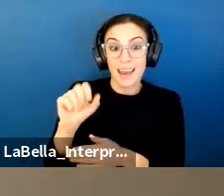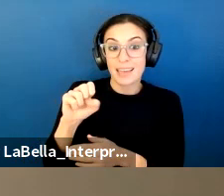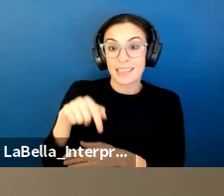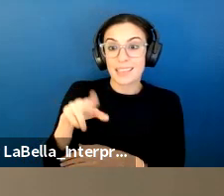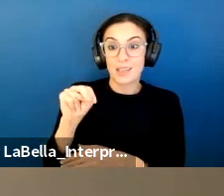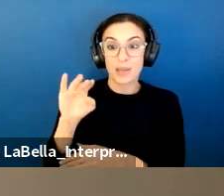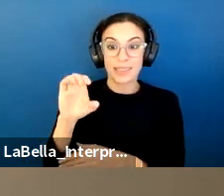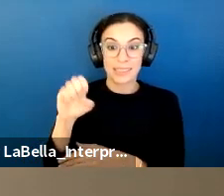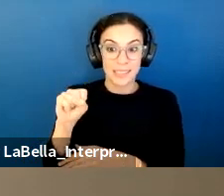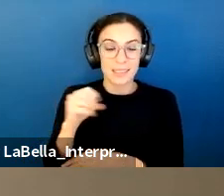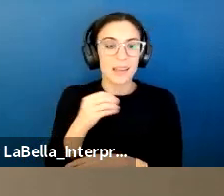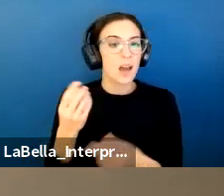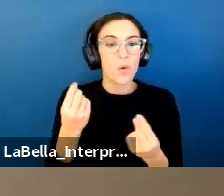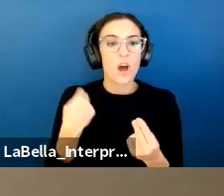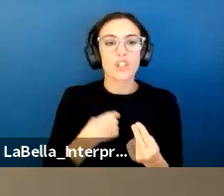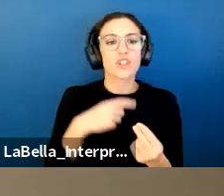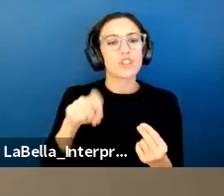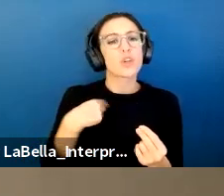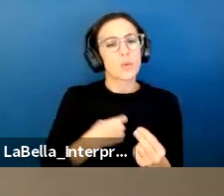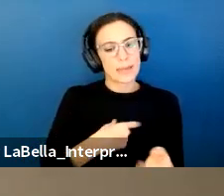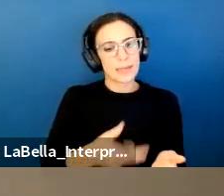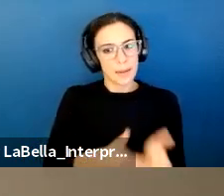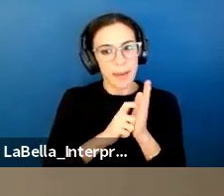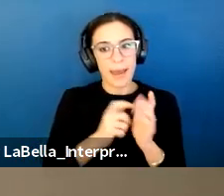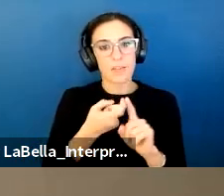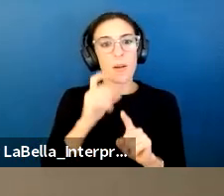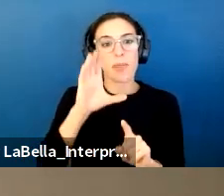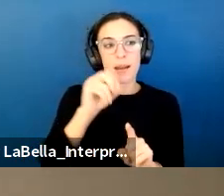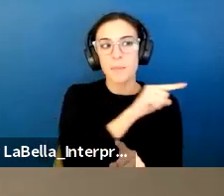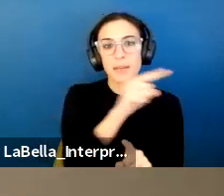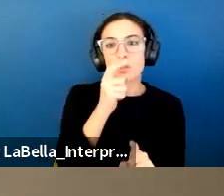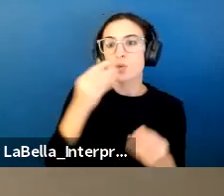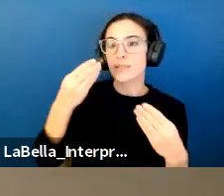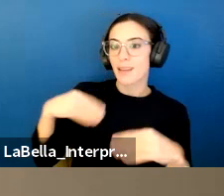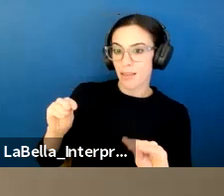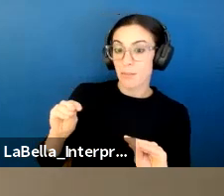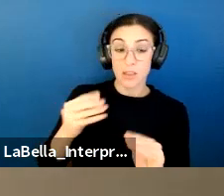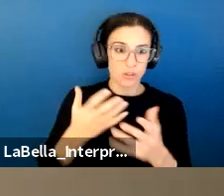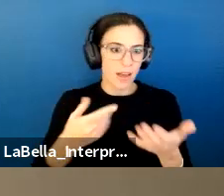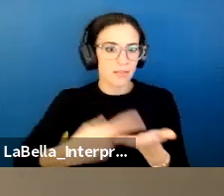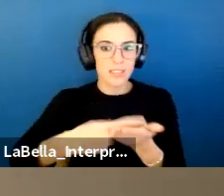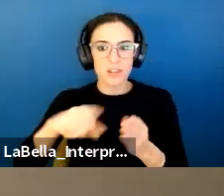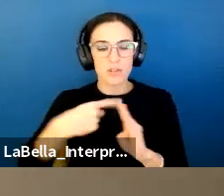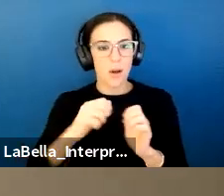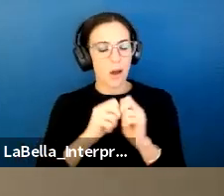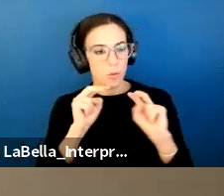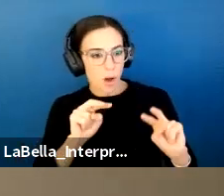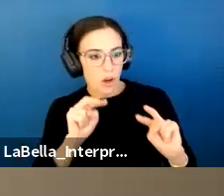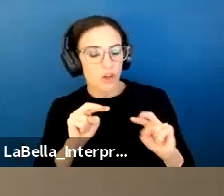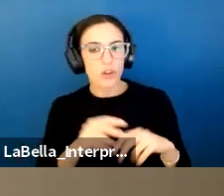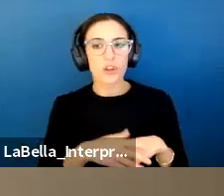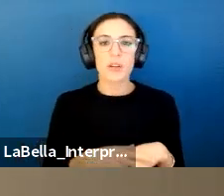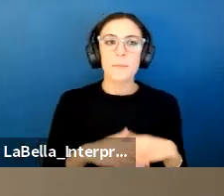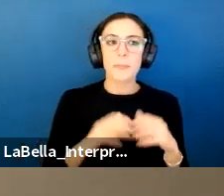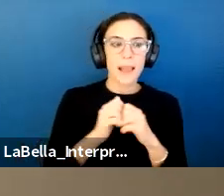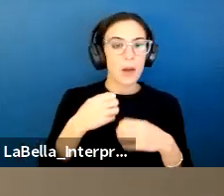what should we demand from the companies that sell them? And there's a lot of discussion about how to monitor, how to